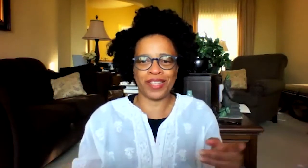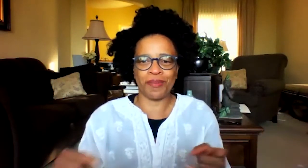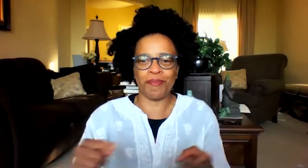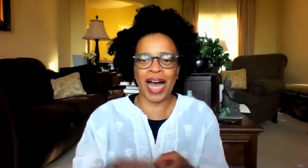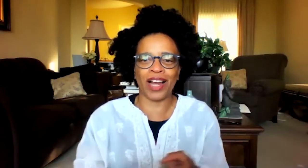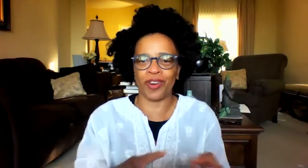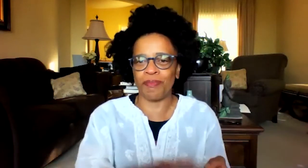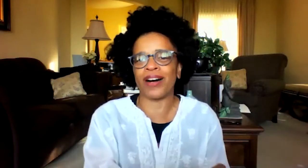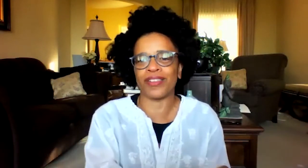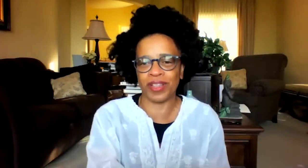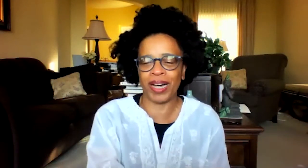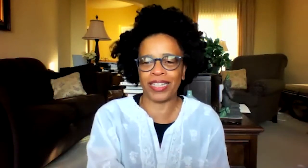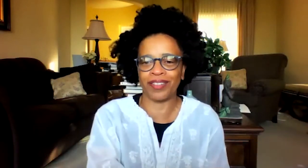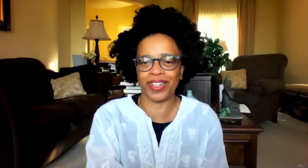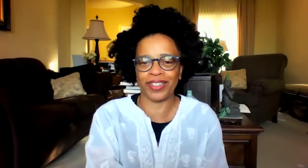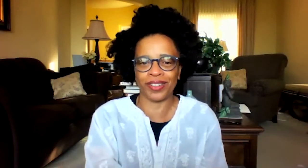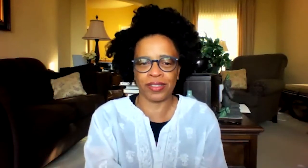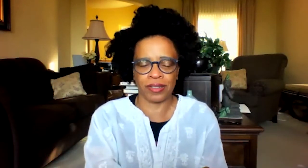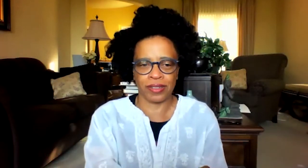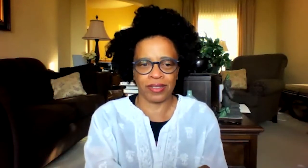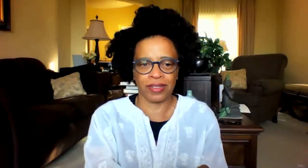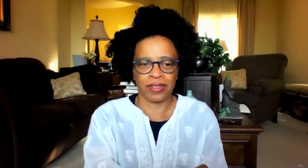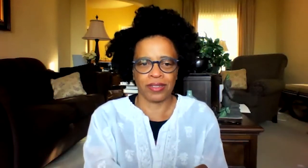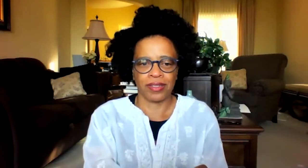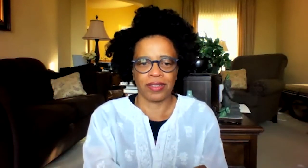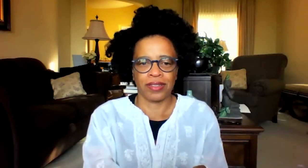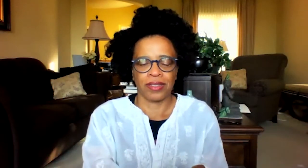usually either by or about somebody of color.